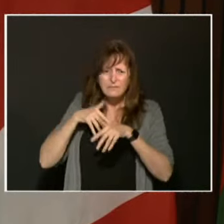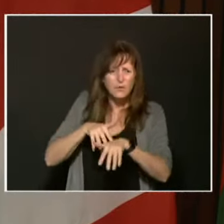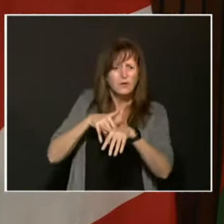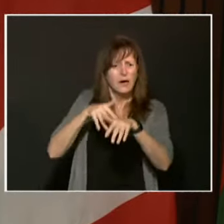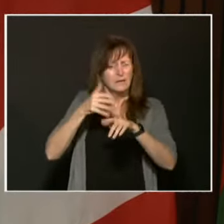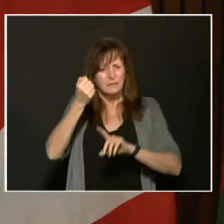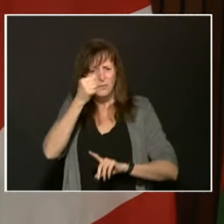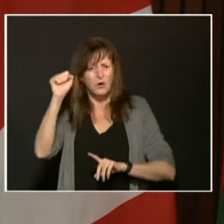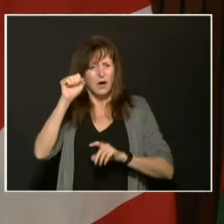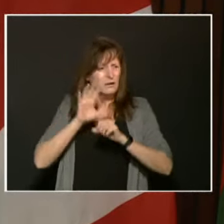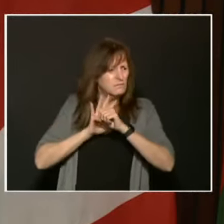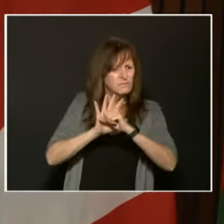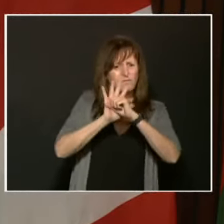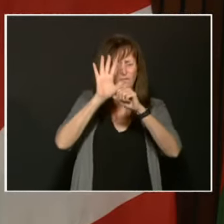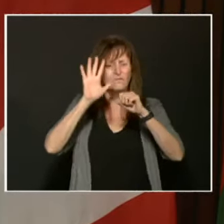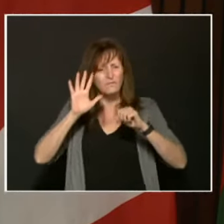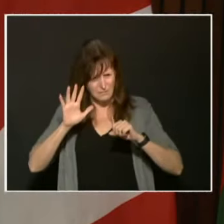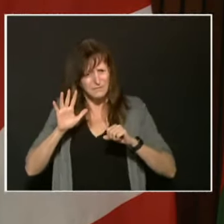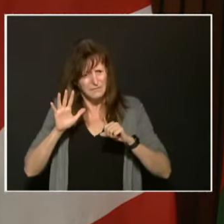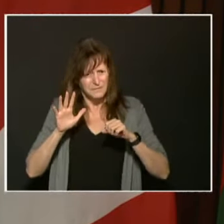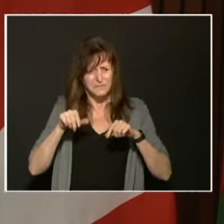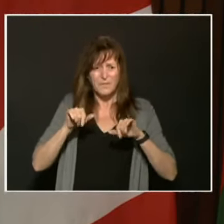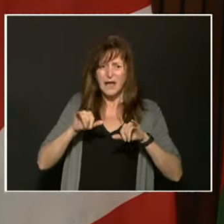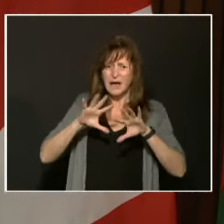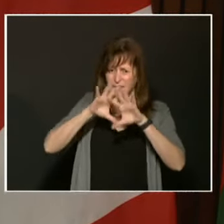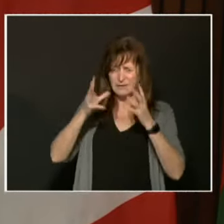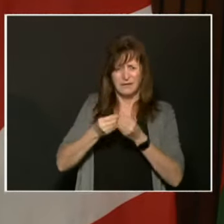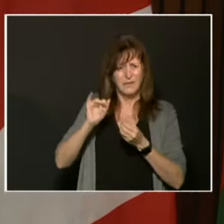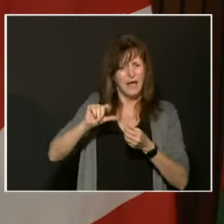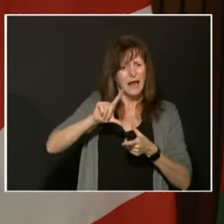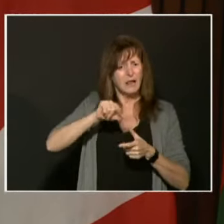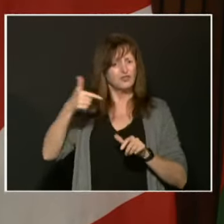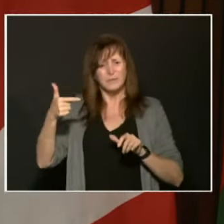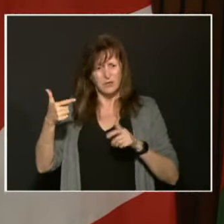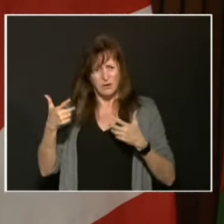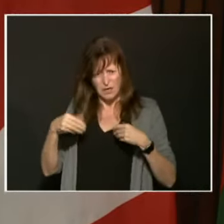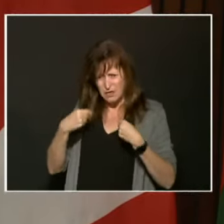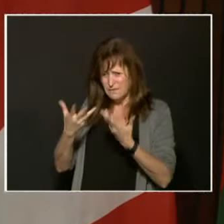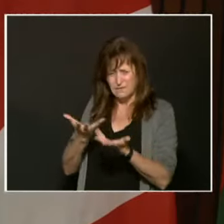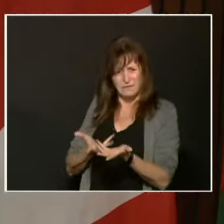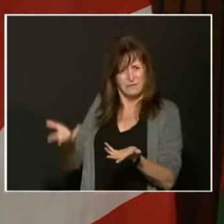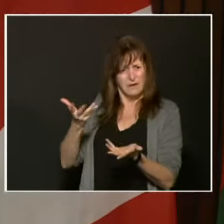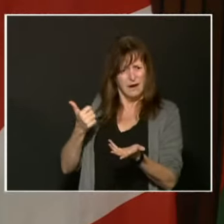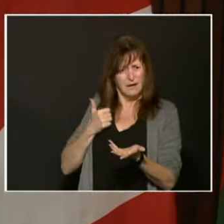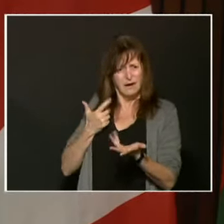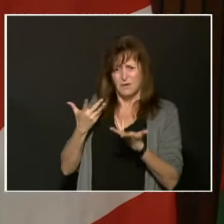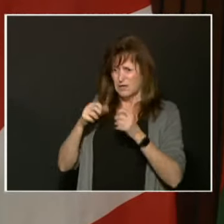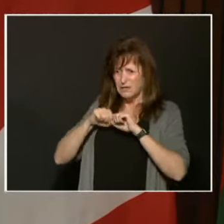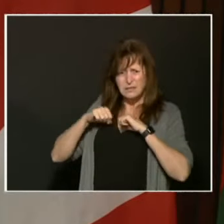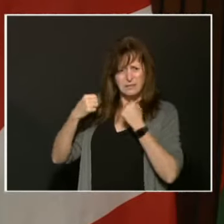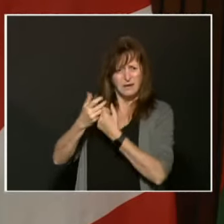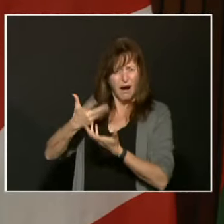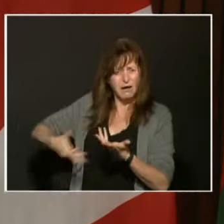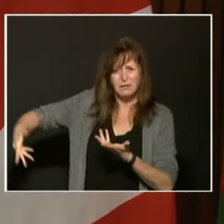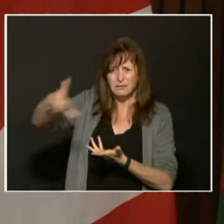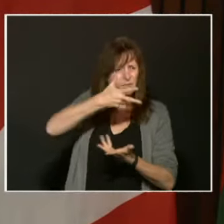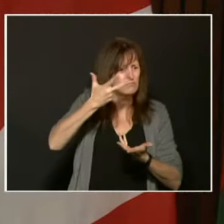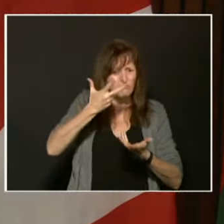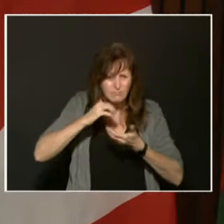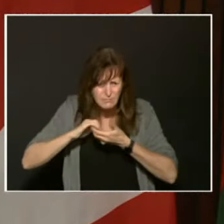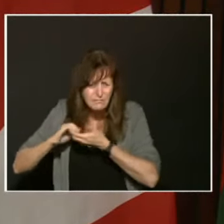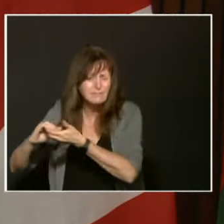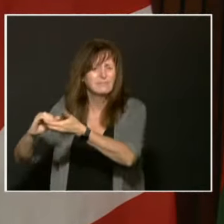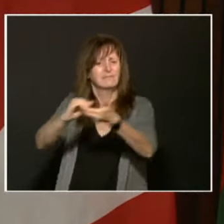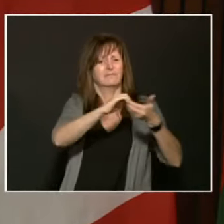LGBTQ2S+ communities have given Canadian society. That message of cohesion is extraordinarily timely. Even as we focused